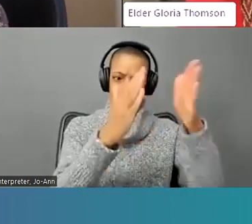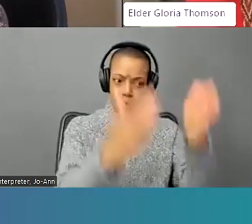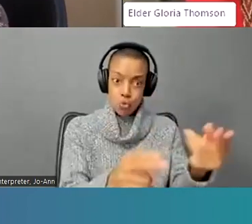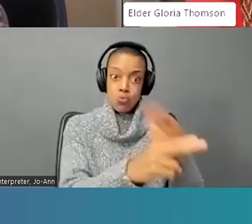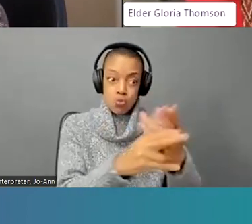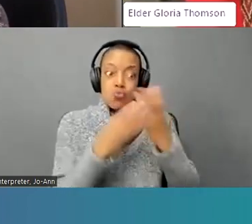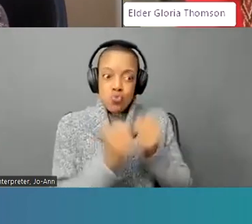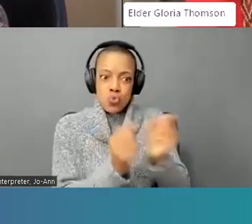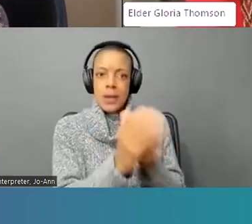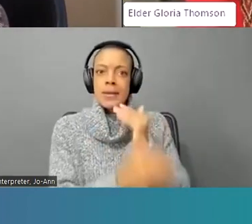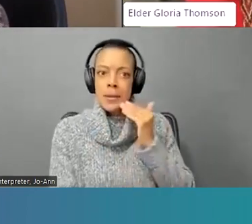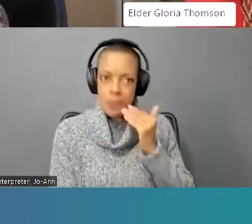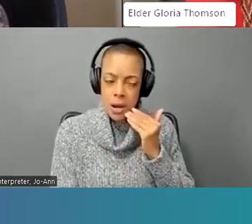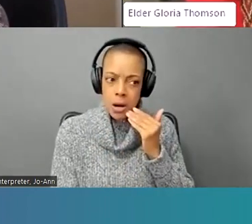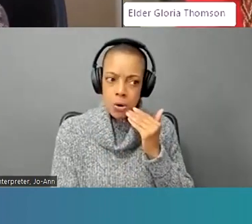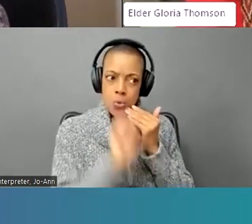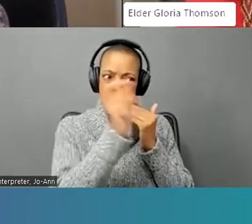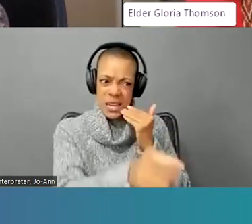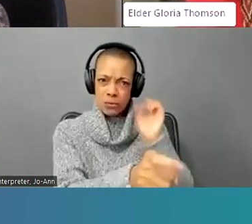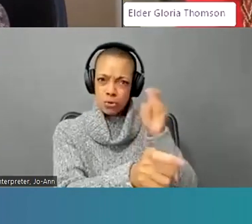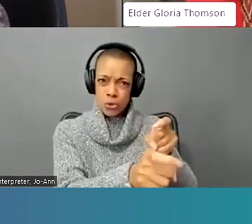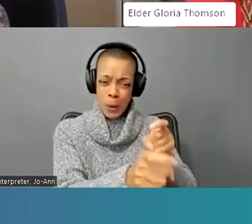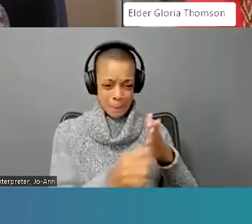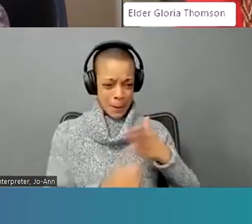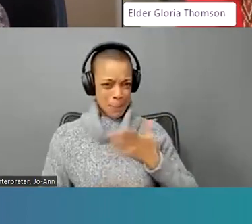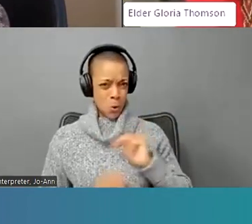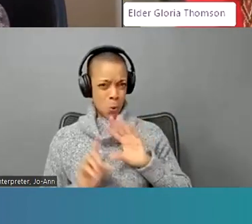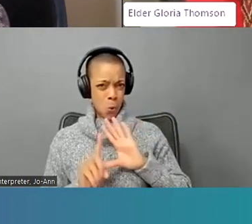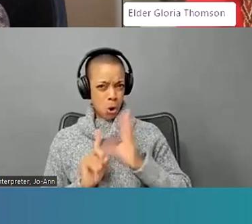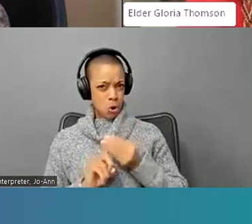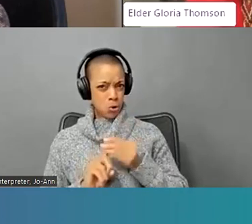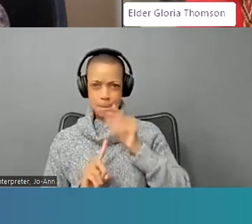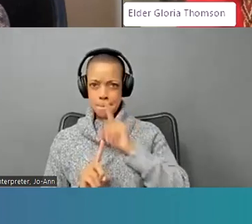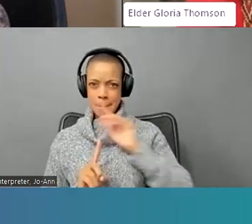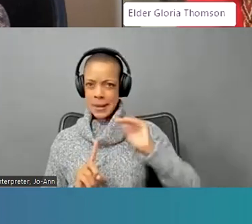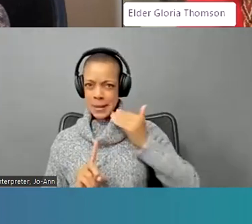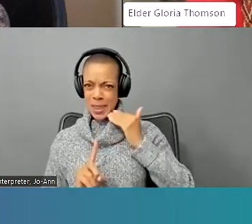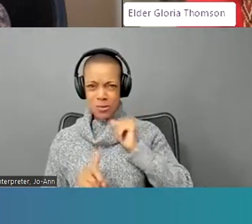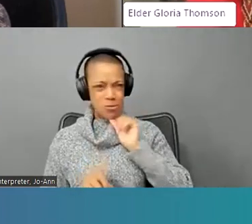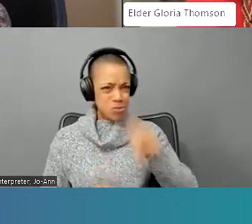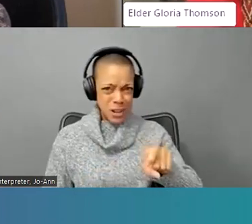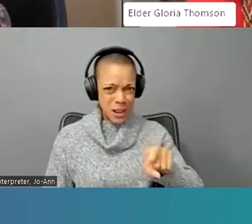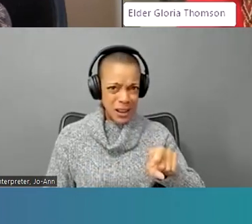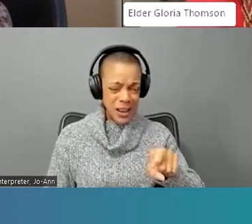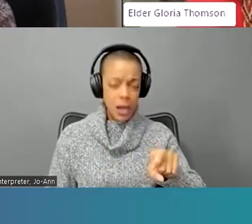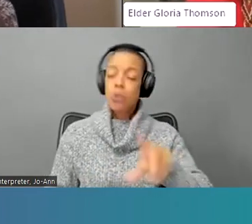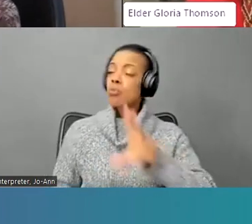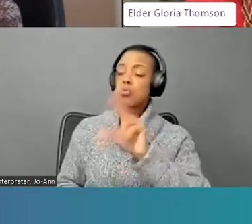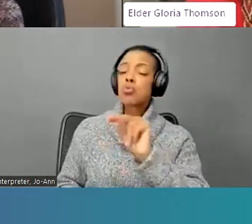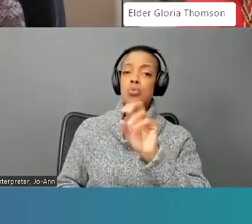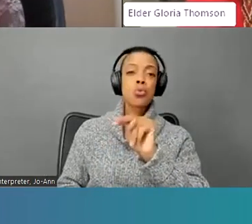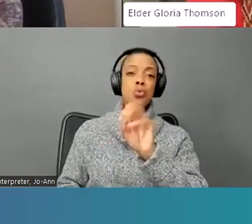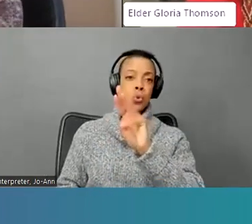Well, it's an honorable gift, but I'm just saying that it's amongst Indigenous people. That's